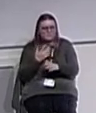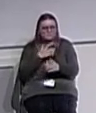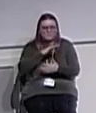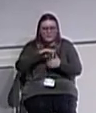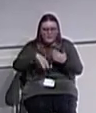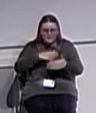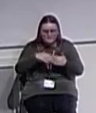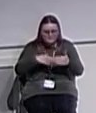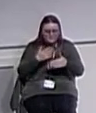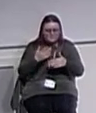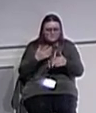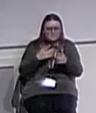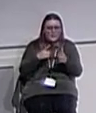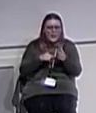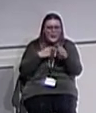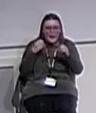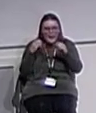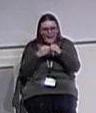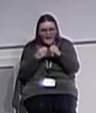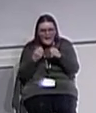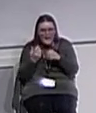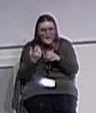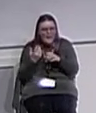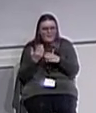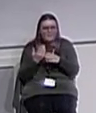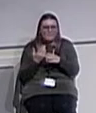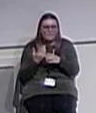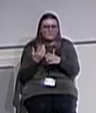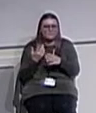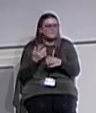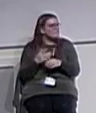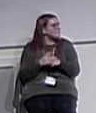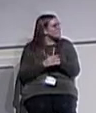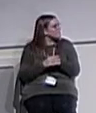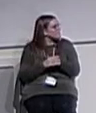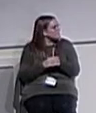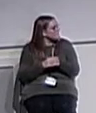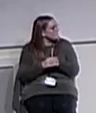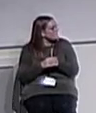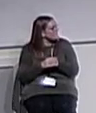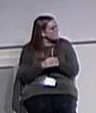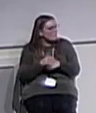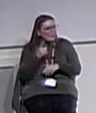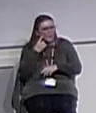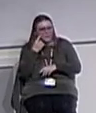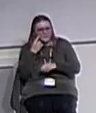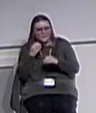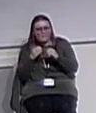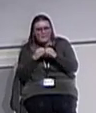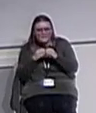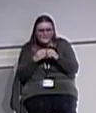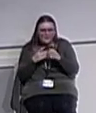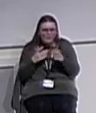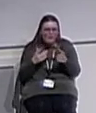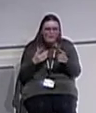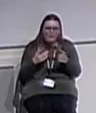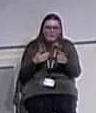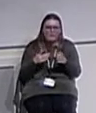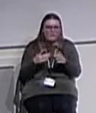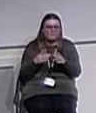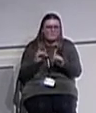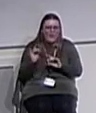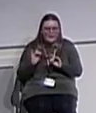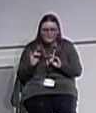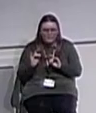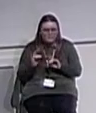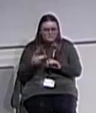in the laboratory, doing things with, you know, pipettes and electrophoresis and looking at bacteria on plates, etc. So we'll do